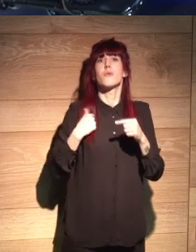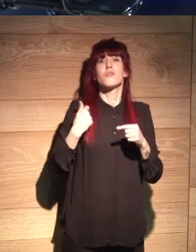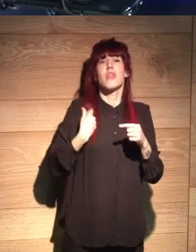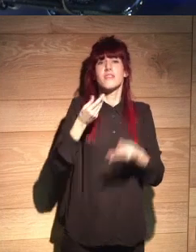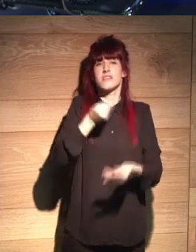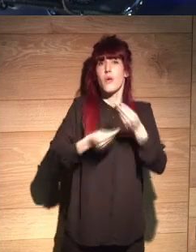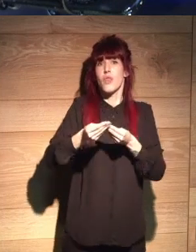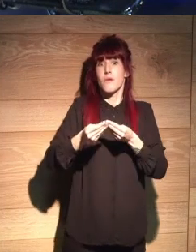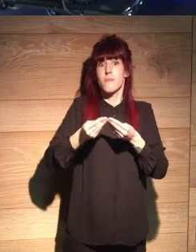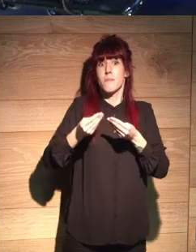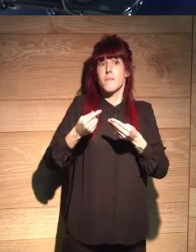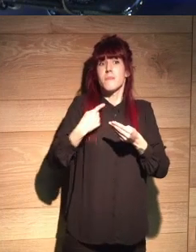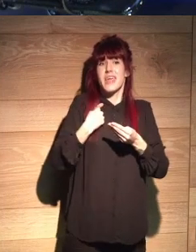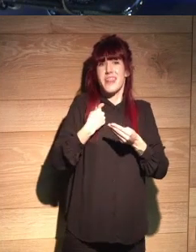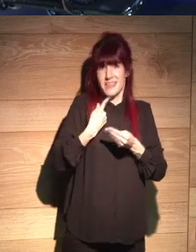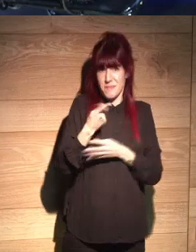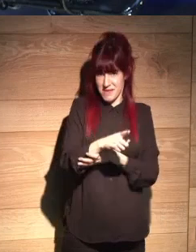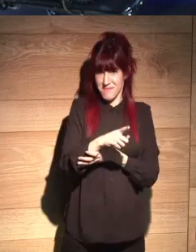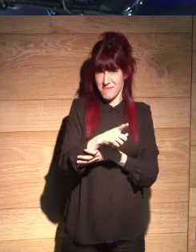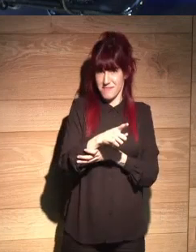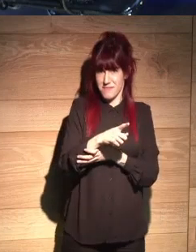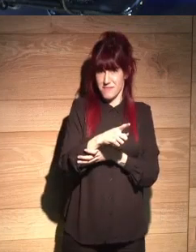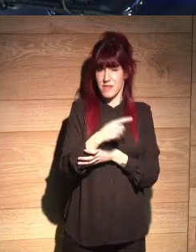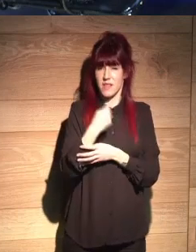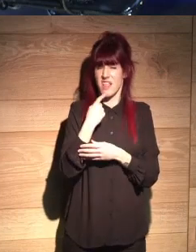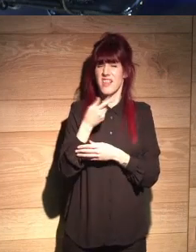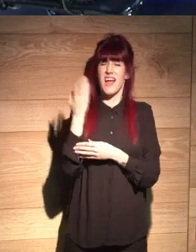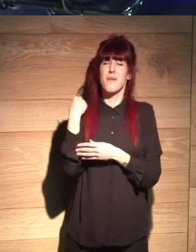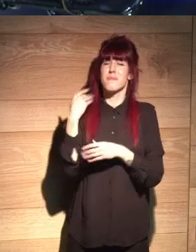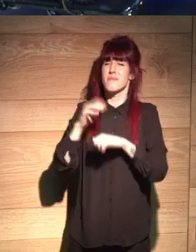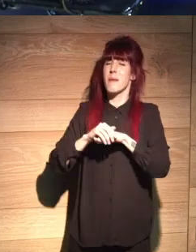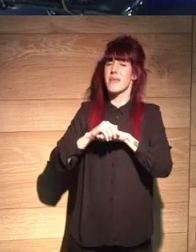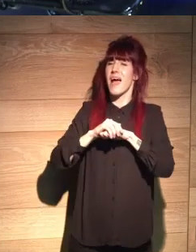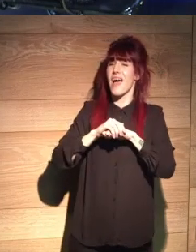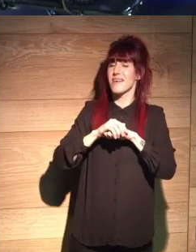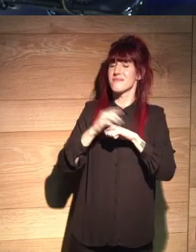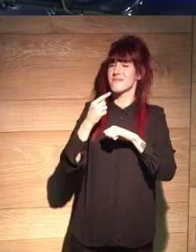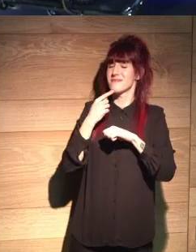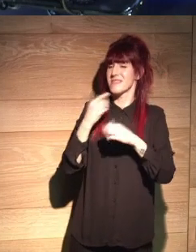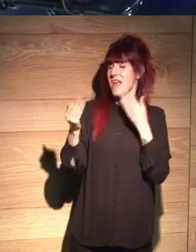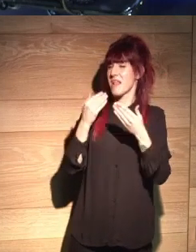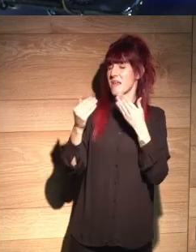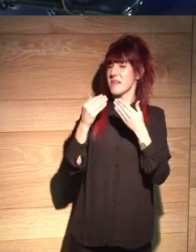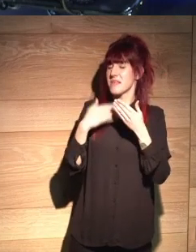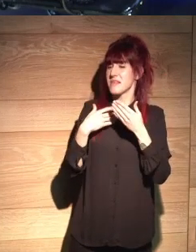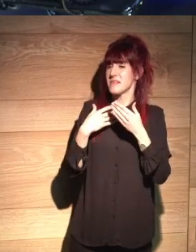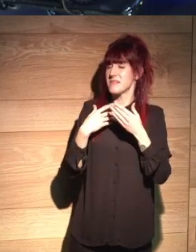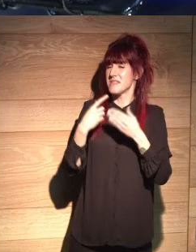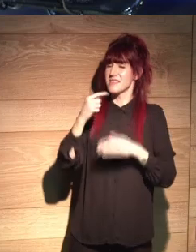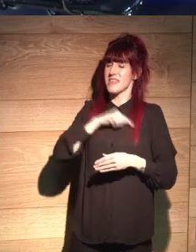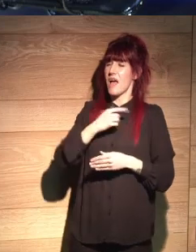executive jobs, many women lose business opportunities. And the other day, I felt totally identified because